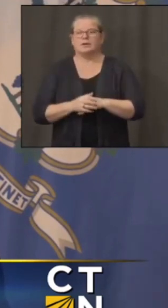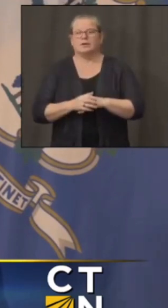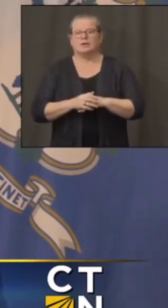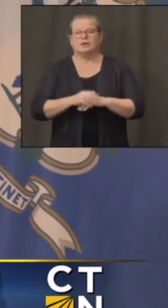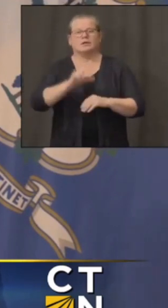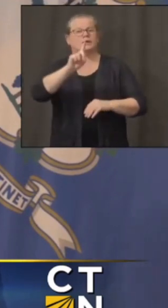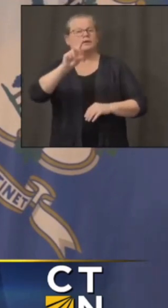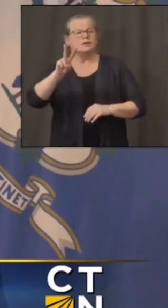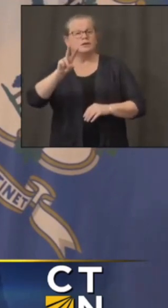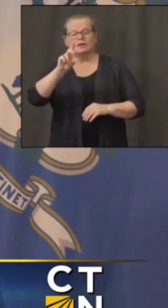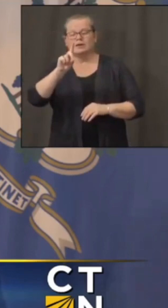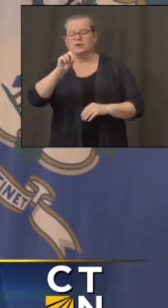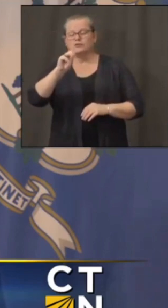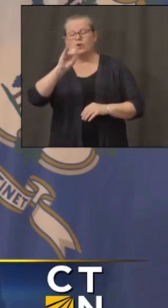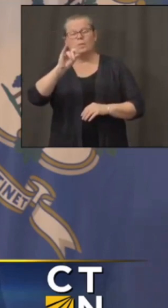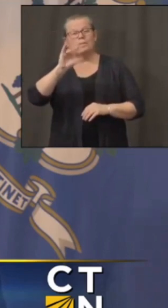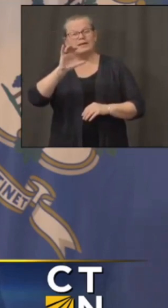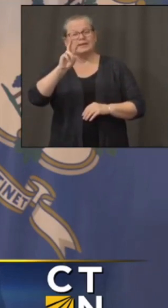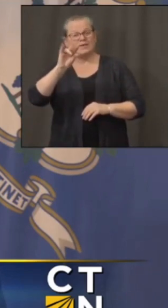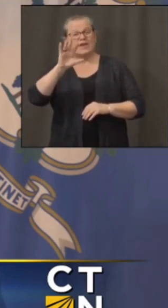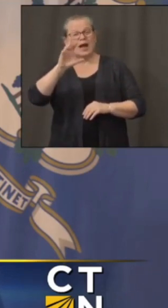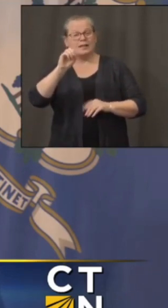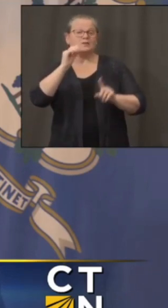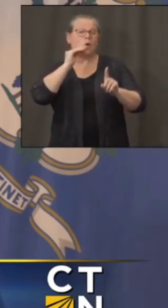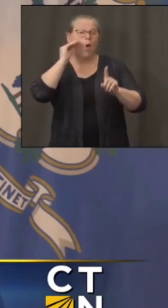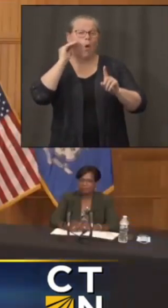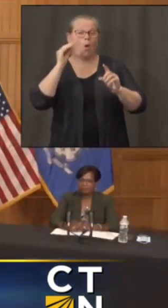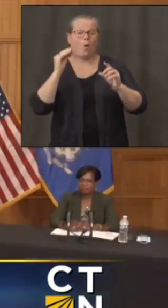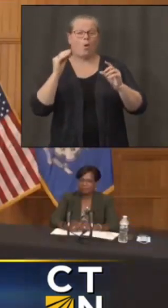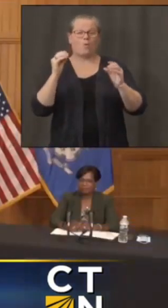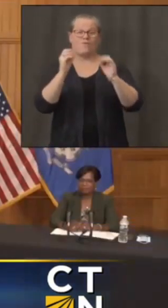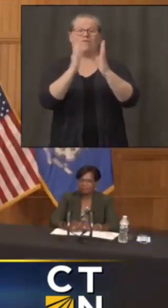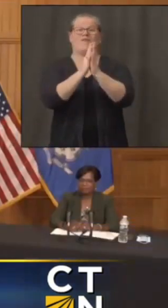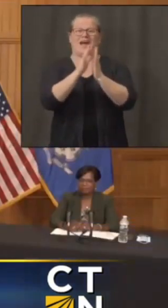hotline there up about 20% as well.